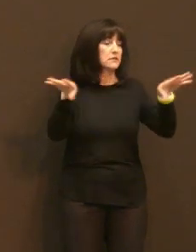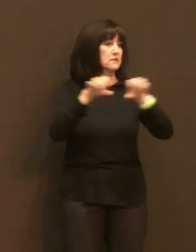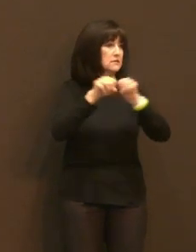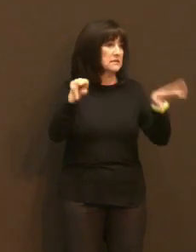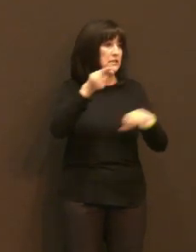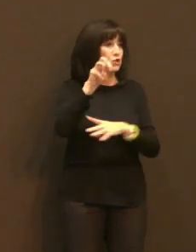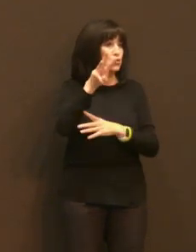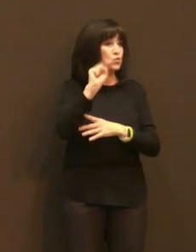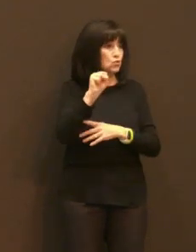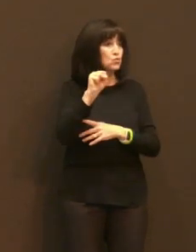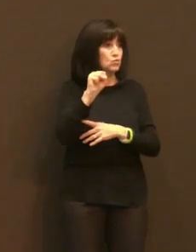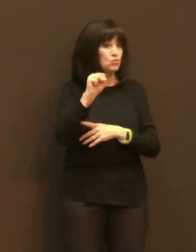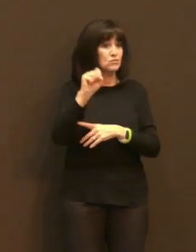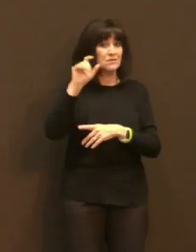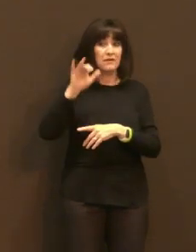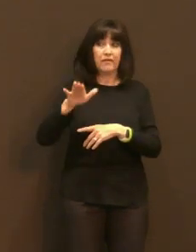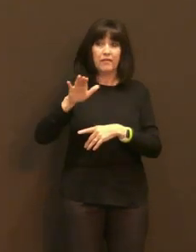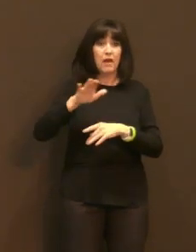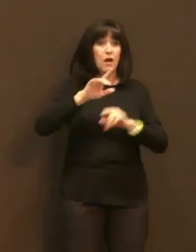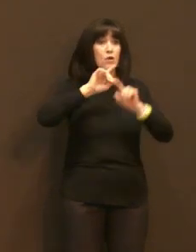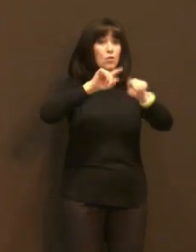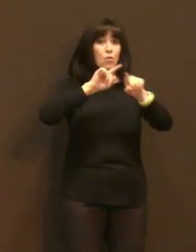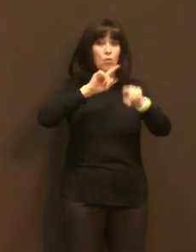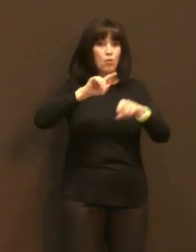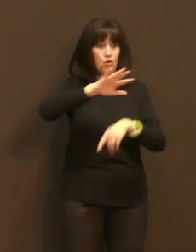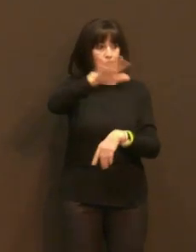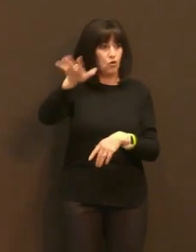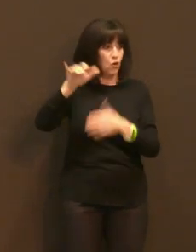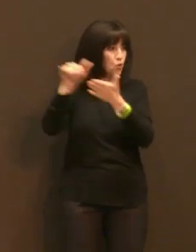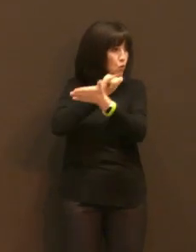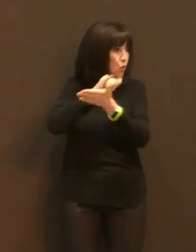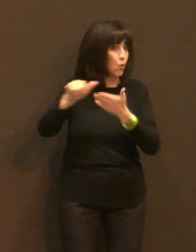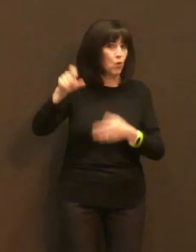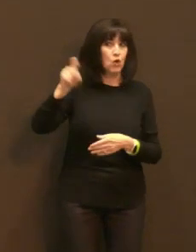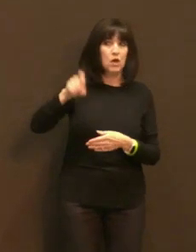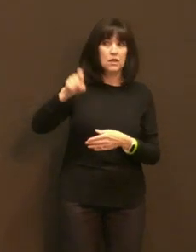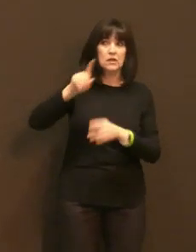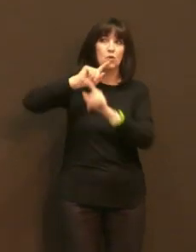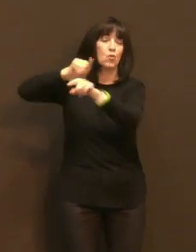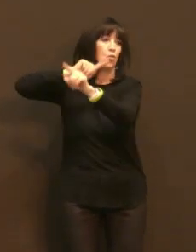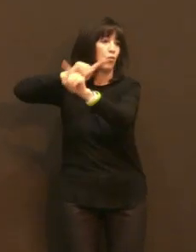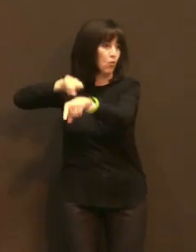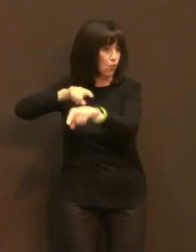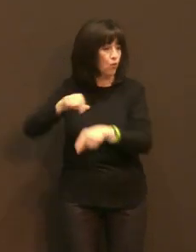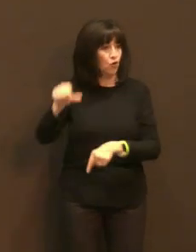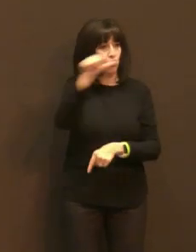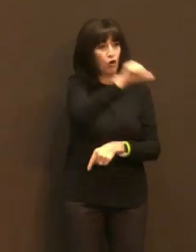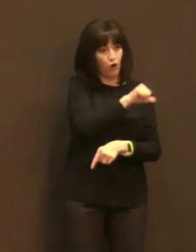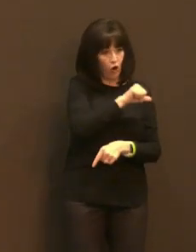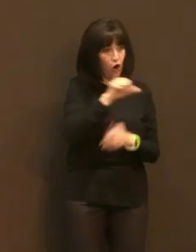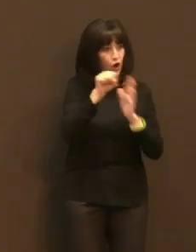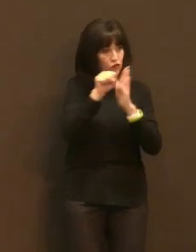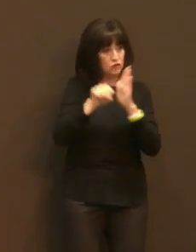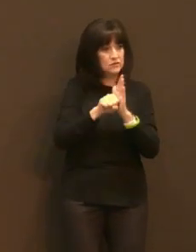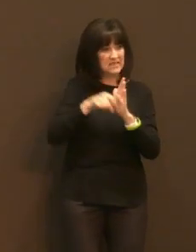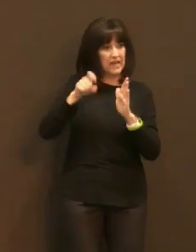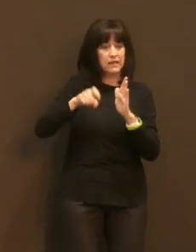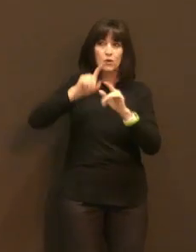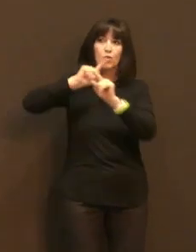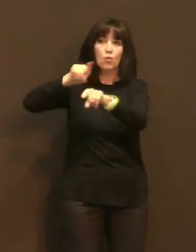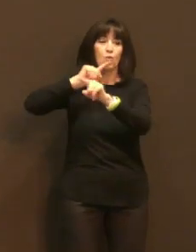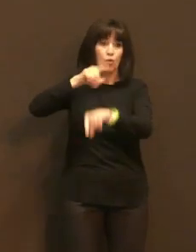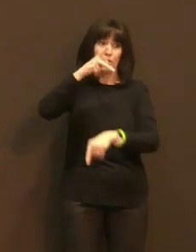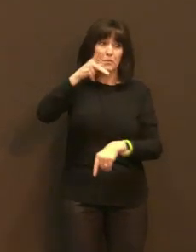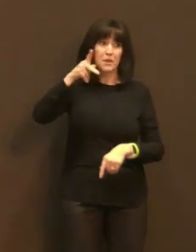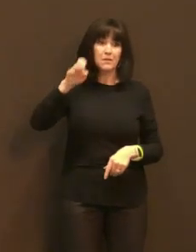stressed. We need it, New York needs it, 49 other states need it, and along with a lot of the country. So I would say the